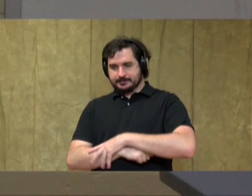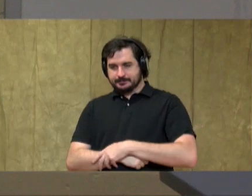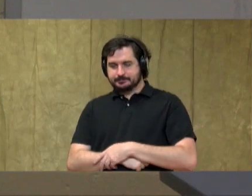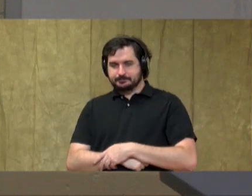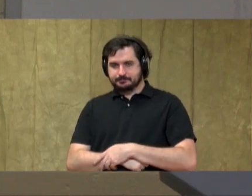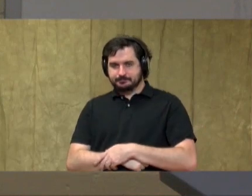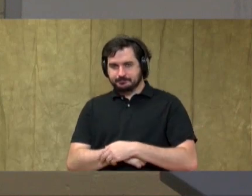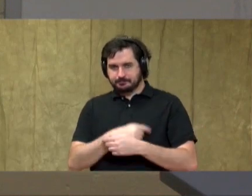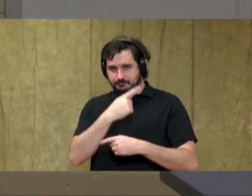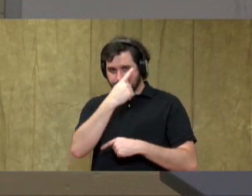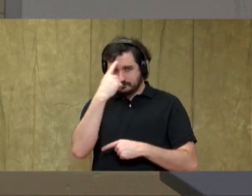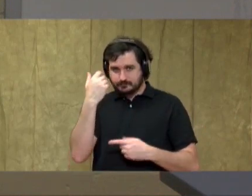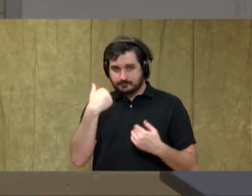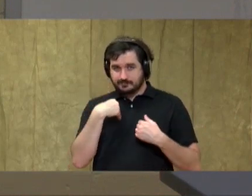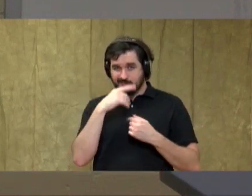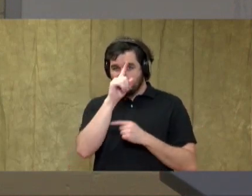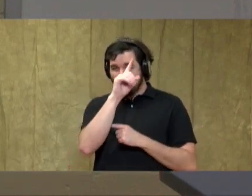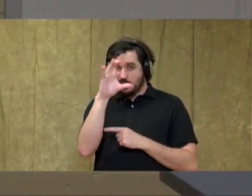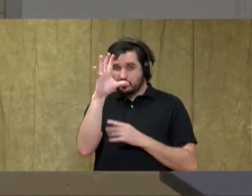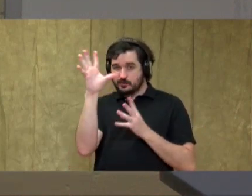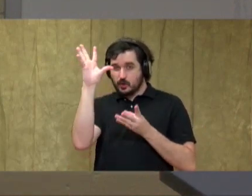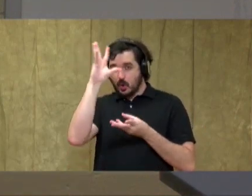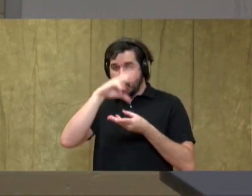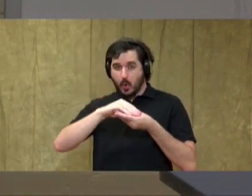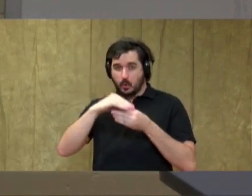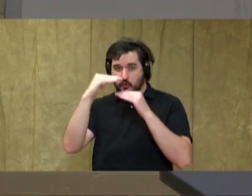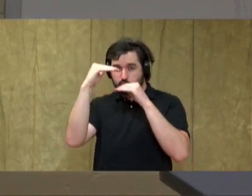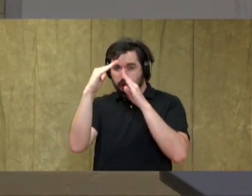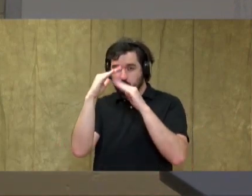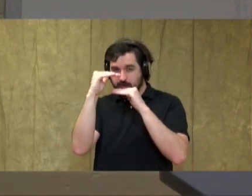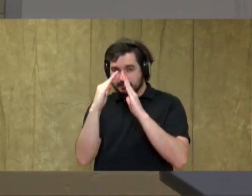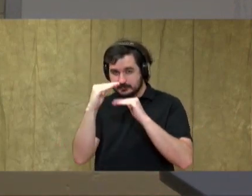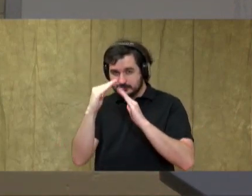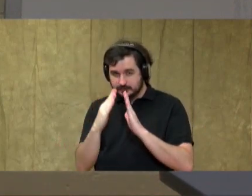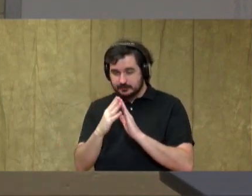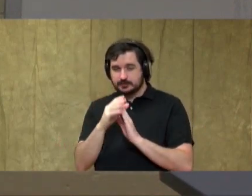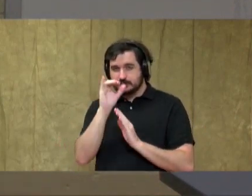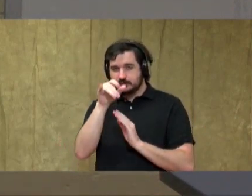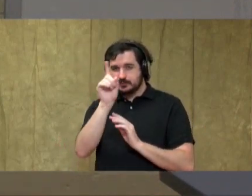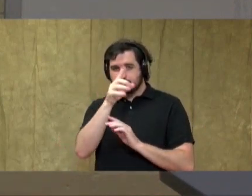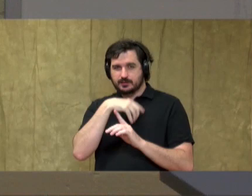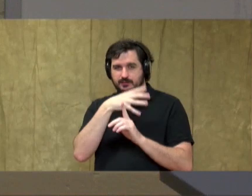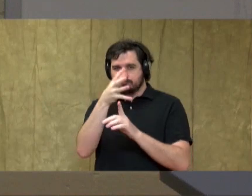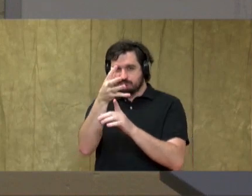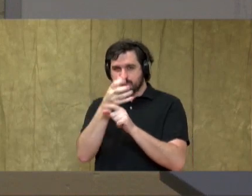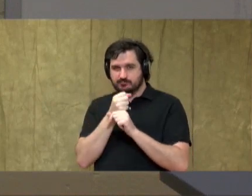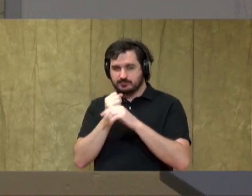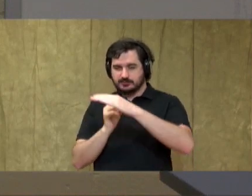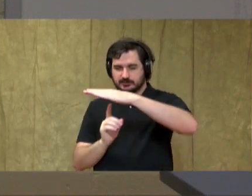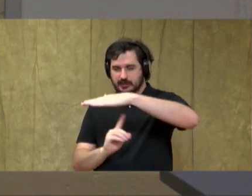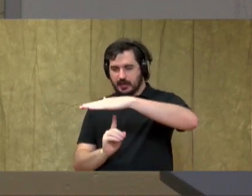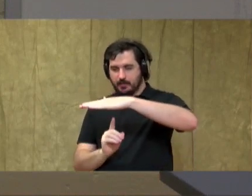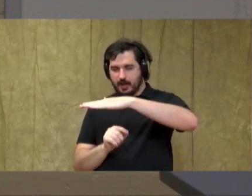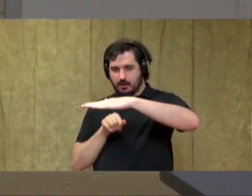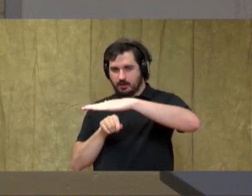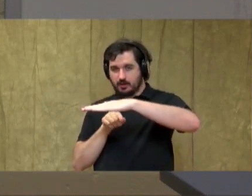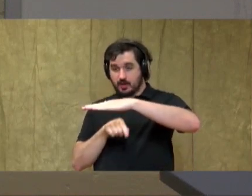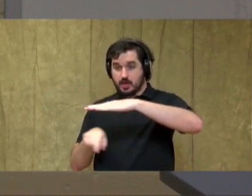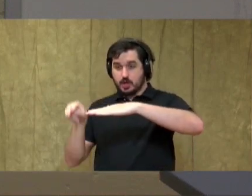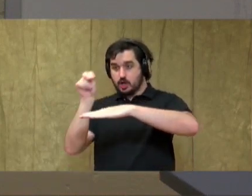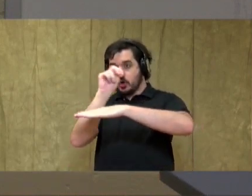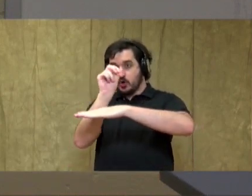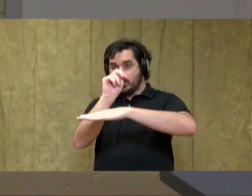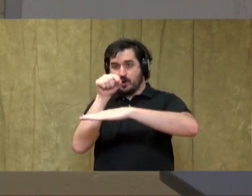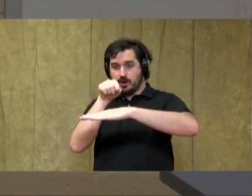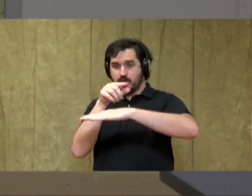because I have 100 total units. That's where I get my denominator from. And my numerator is how much is shaded, which